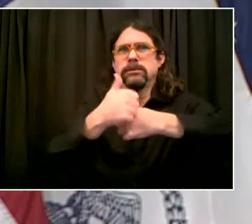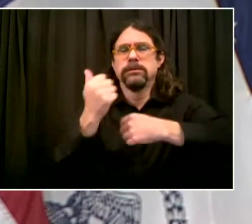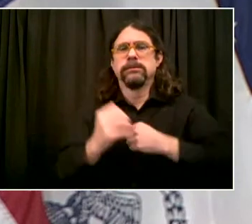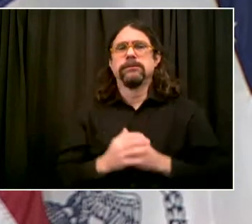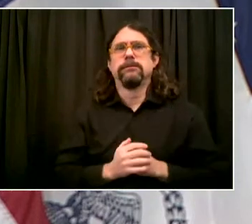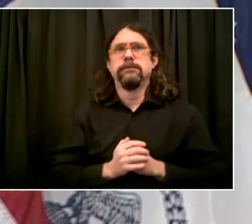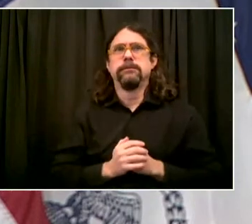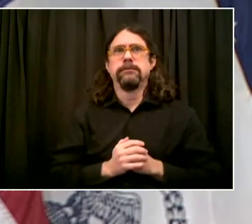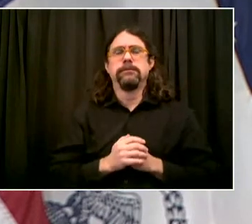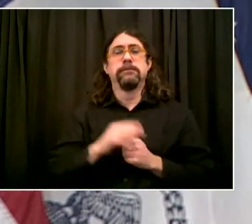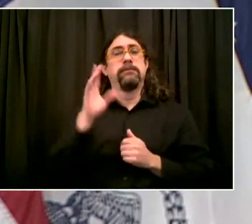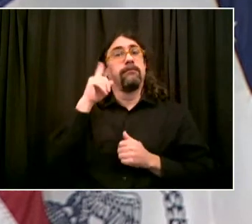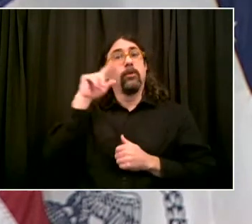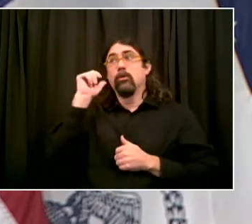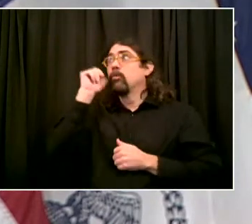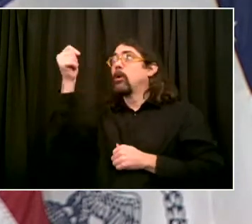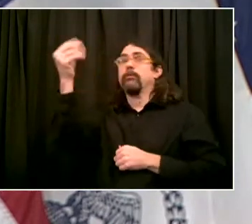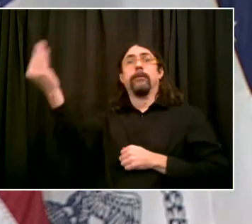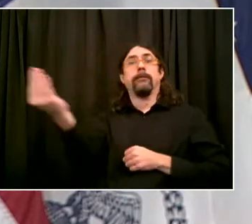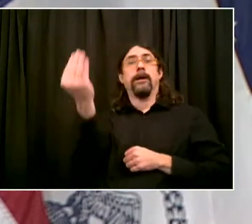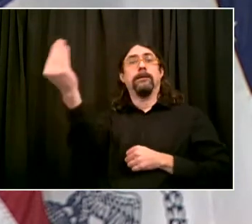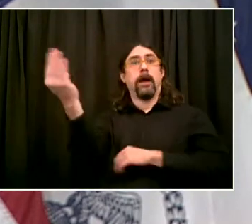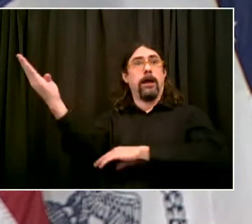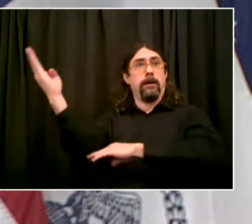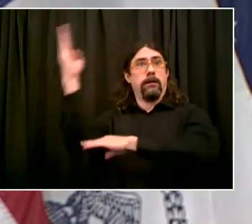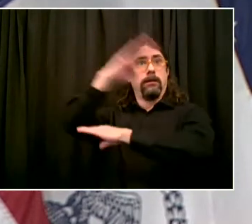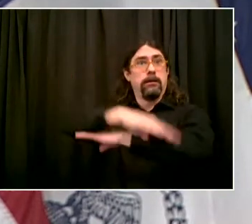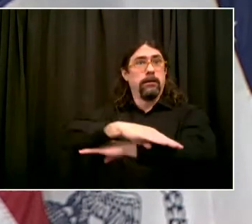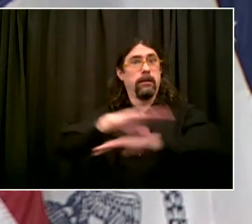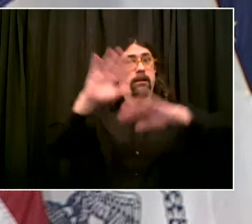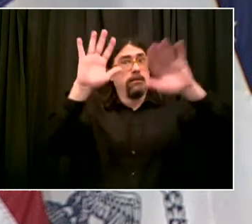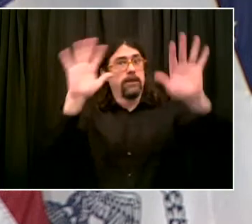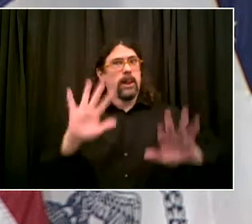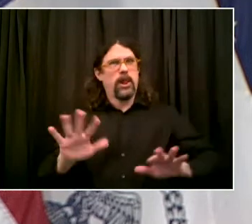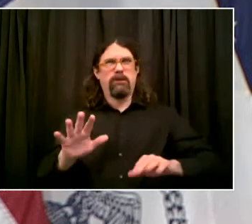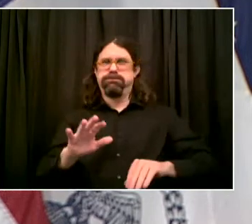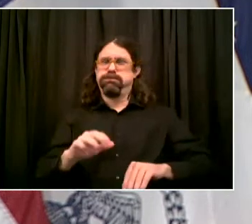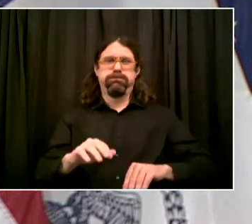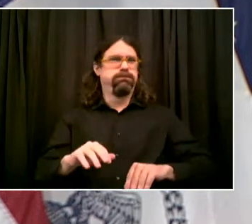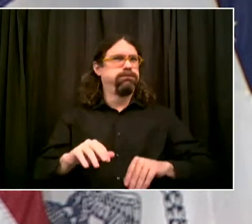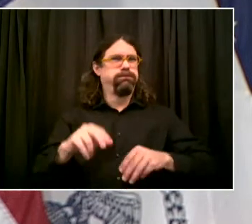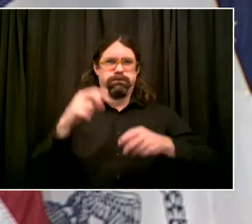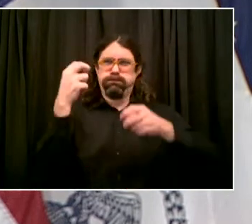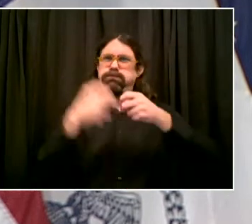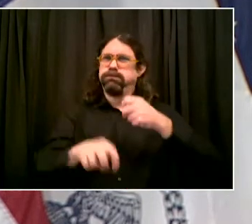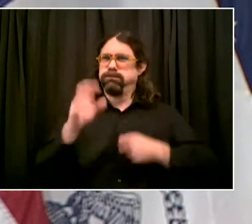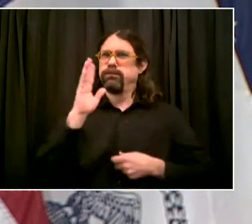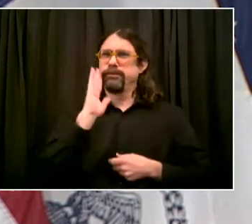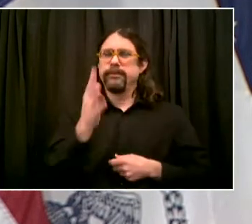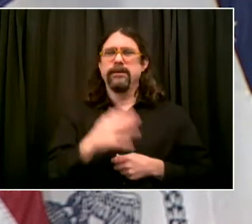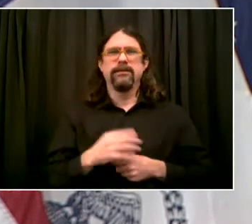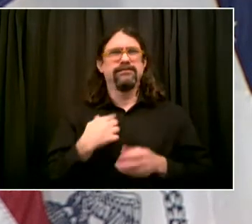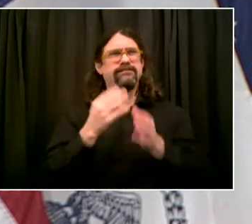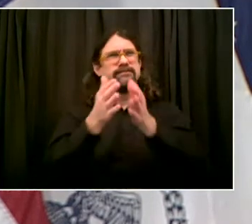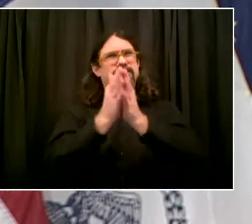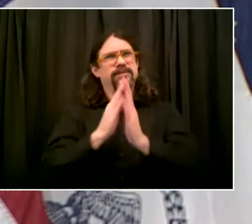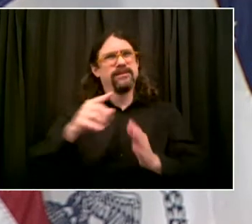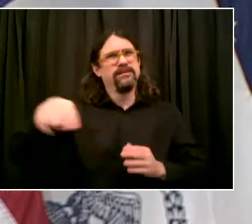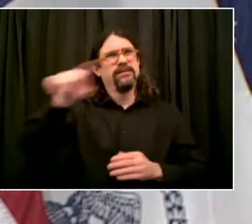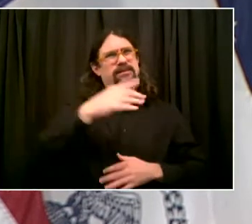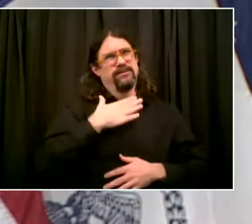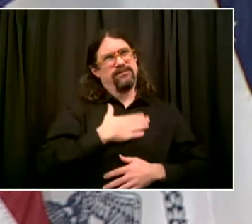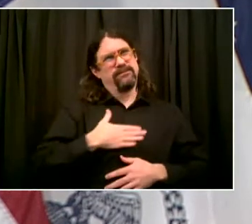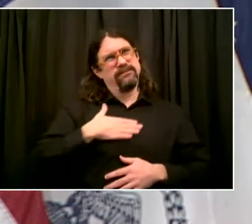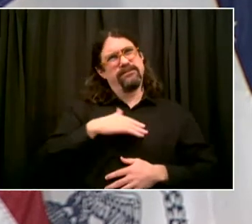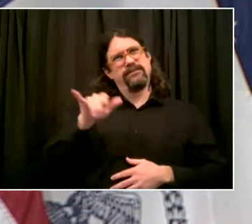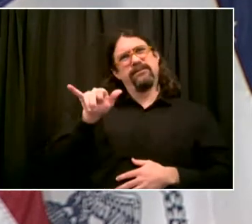do not need to be out and about on Monday, stay home. If you don't need to be in a car, you can use mass transit. Much better to